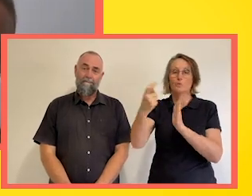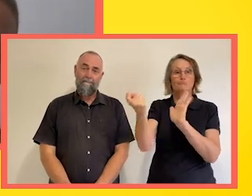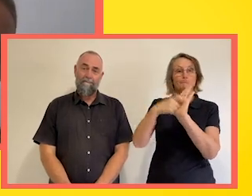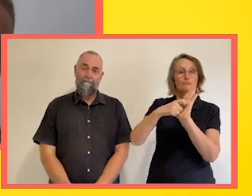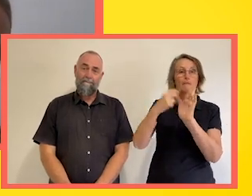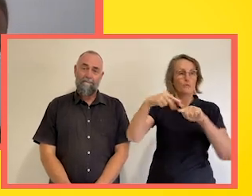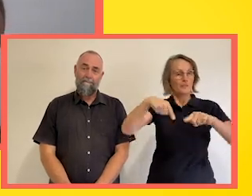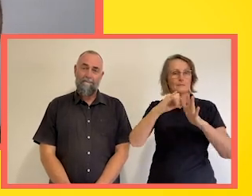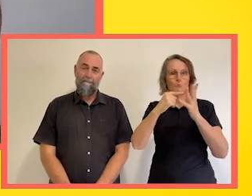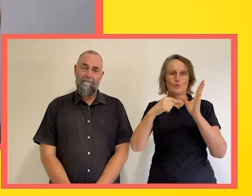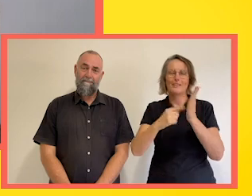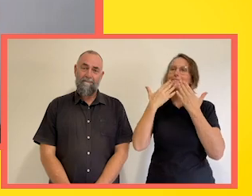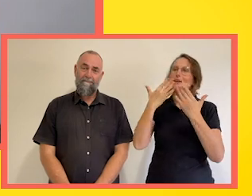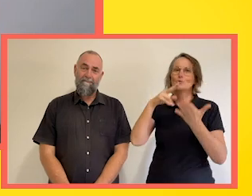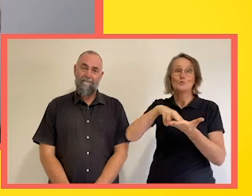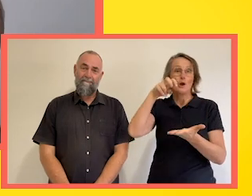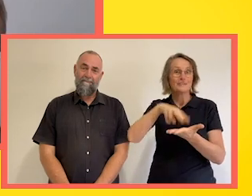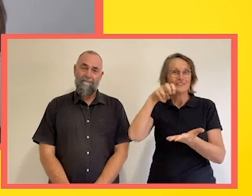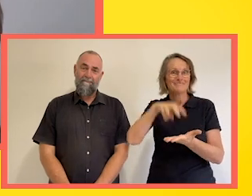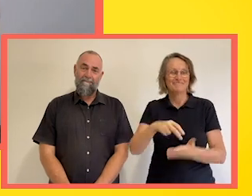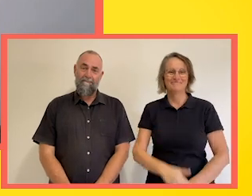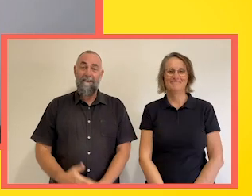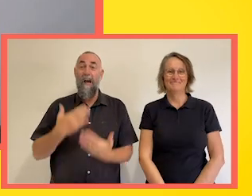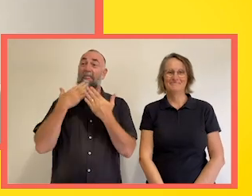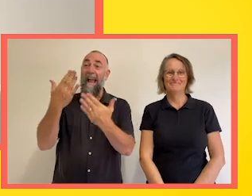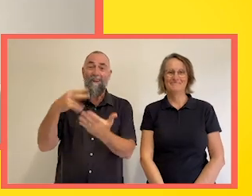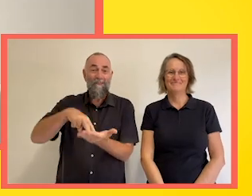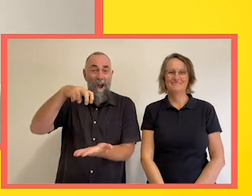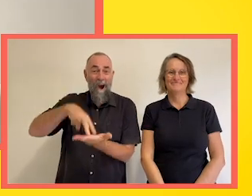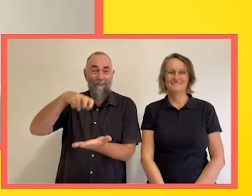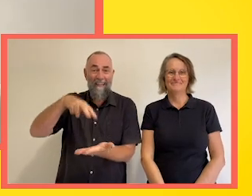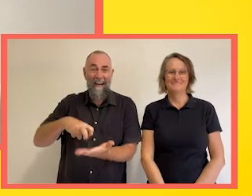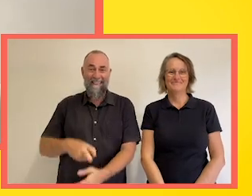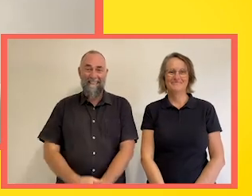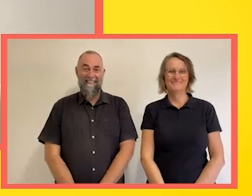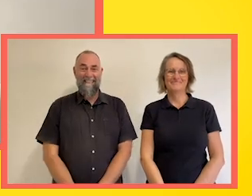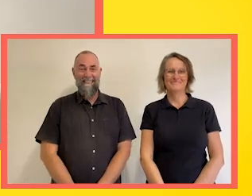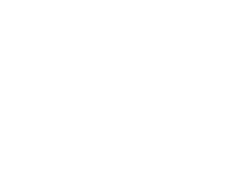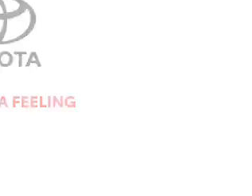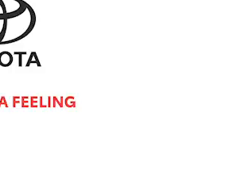episode of You Little Ripper. Oh, what a feeling. Thanks, Toyota. Thanks, Toyota.